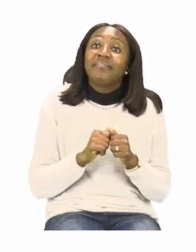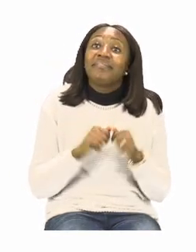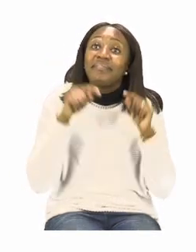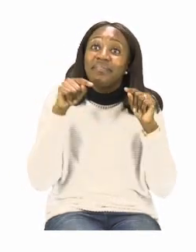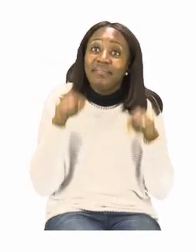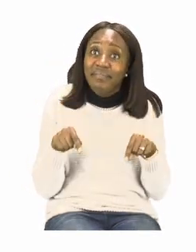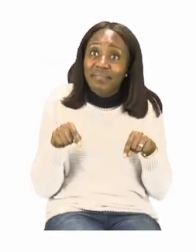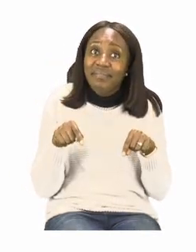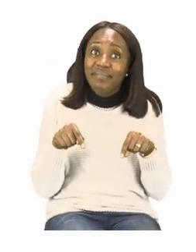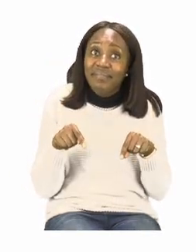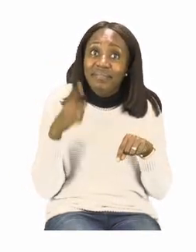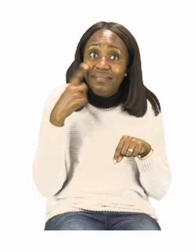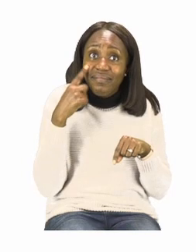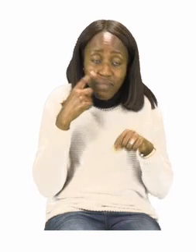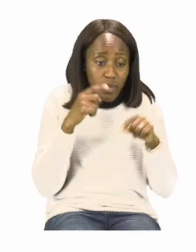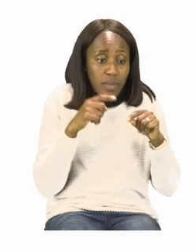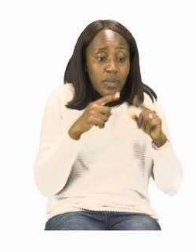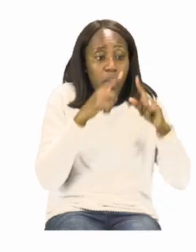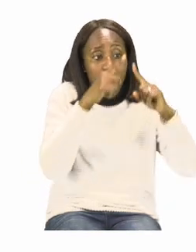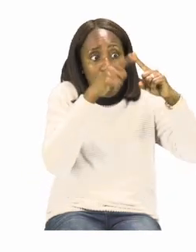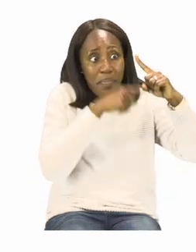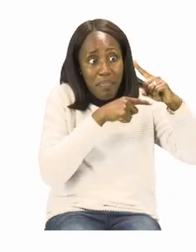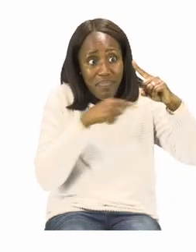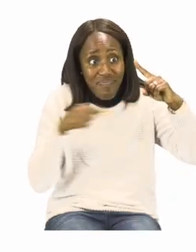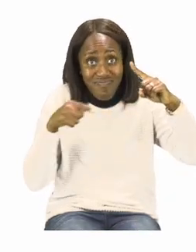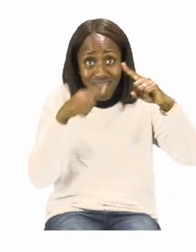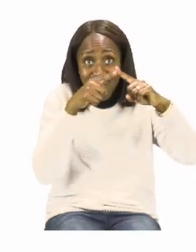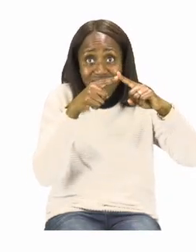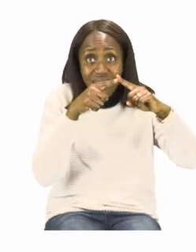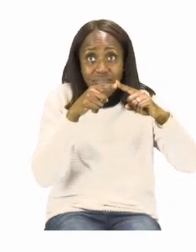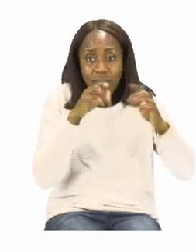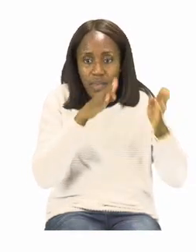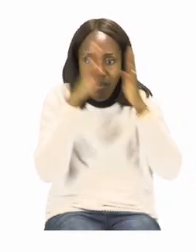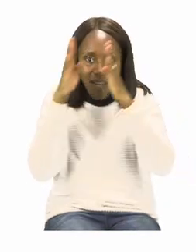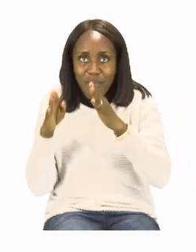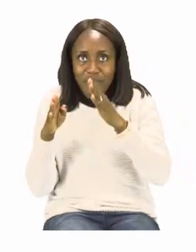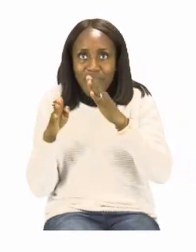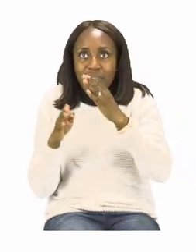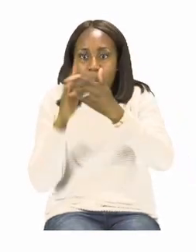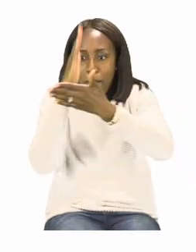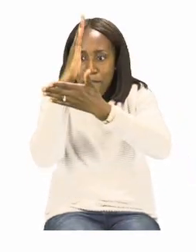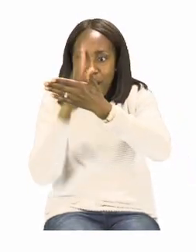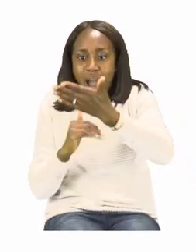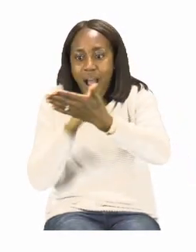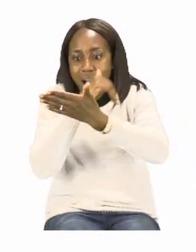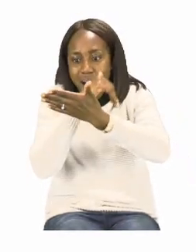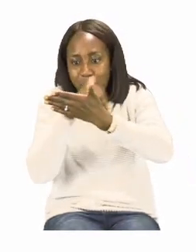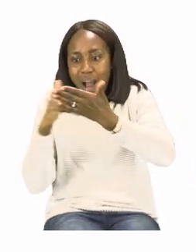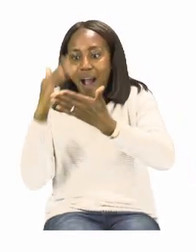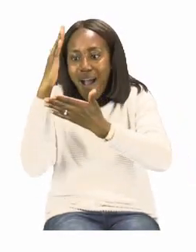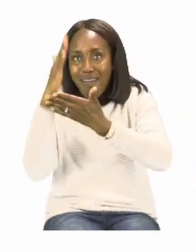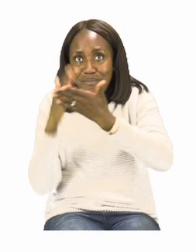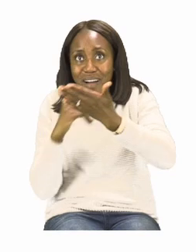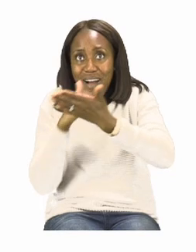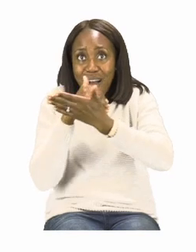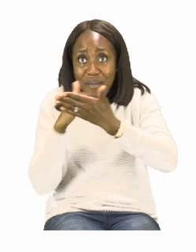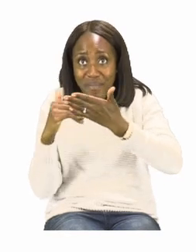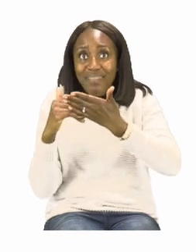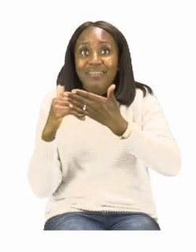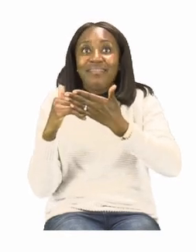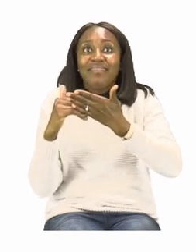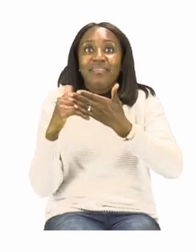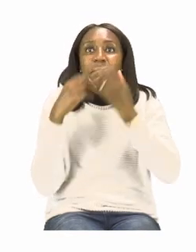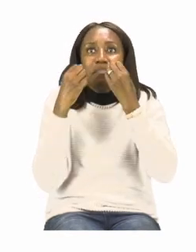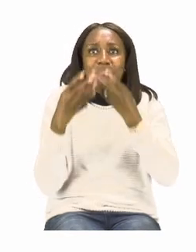that it was one whole triangle and then they managed to tessellate it so that it can become